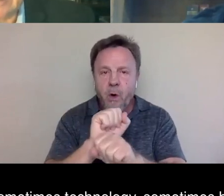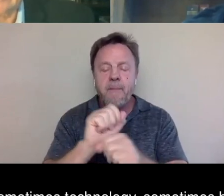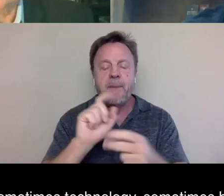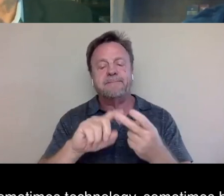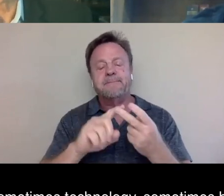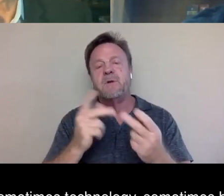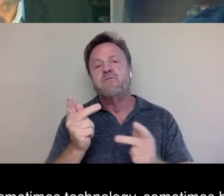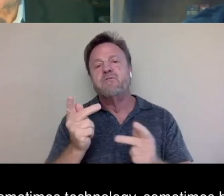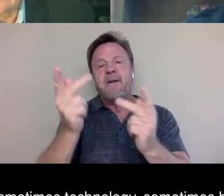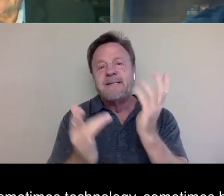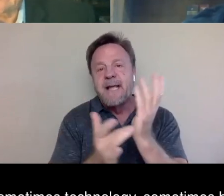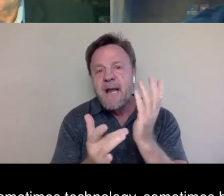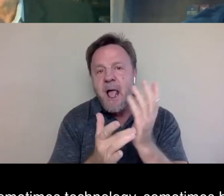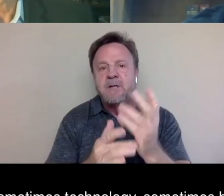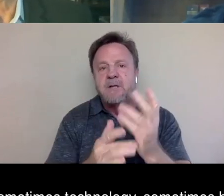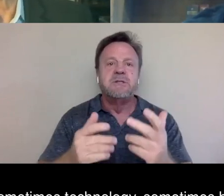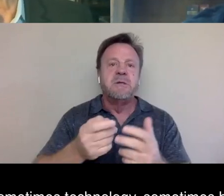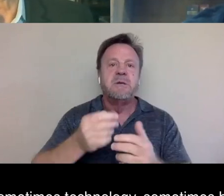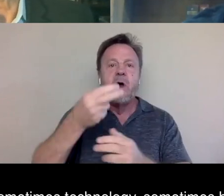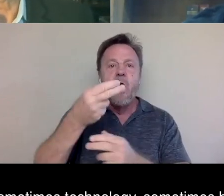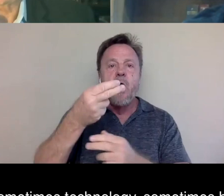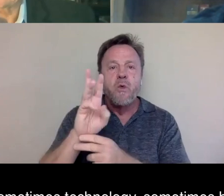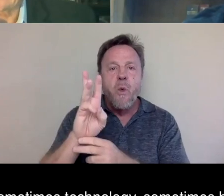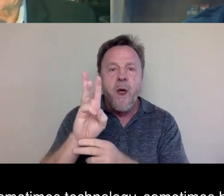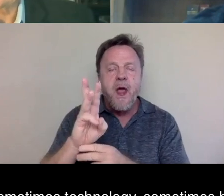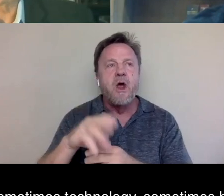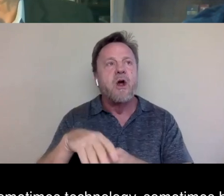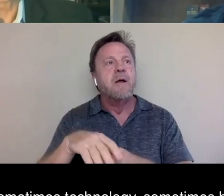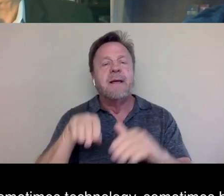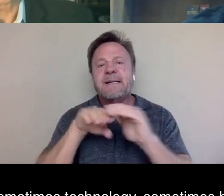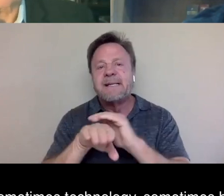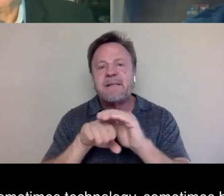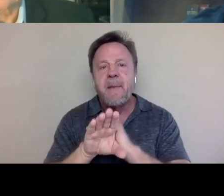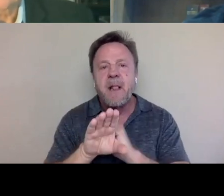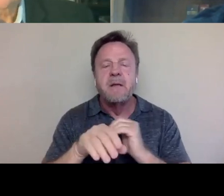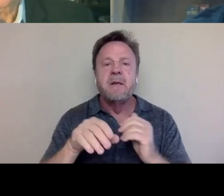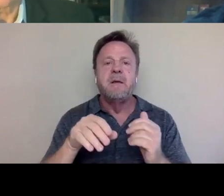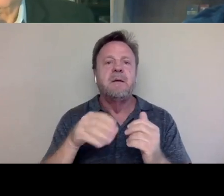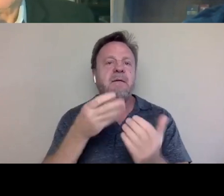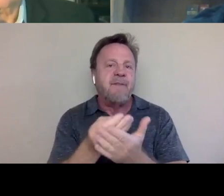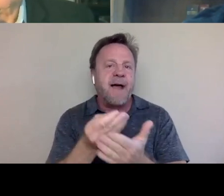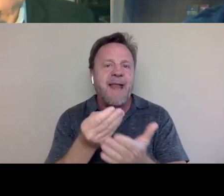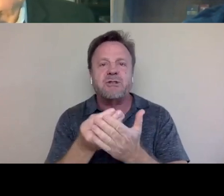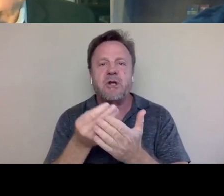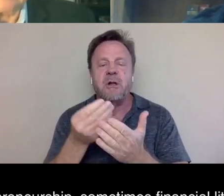sometimes technology, sometimes hardware, sometimes accessibility, sometimes financial